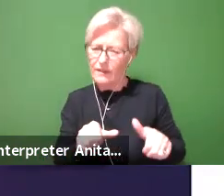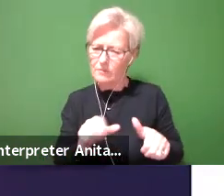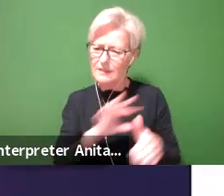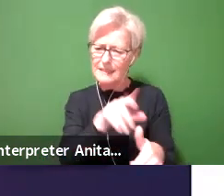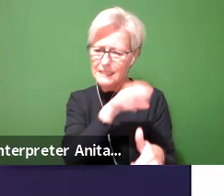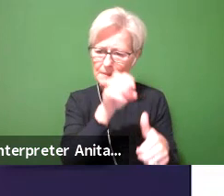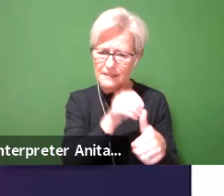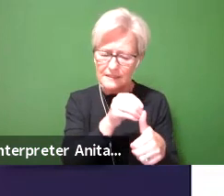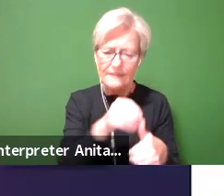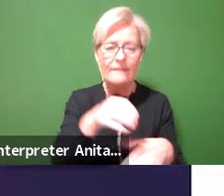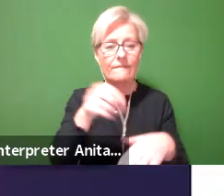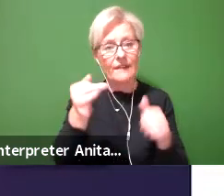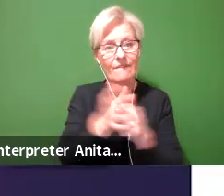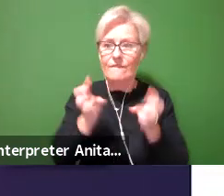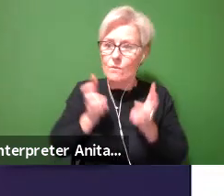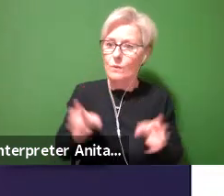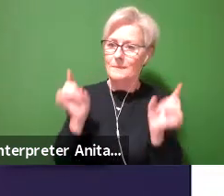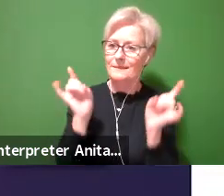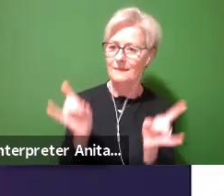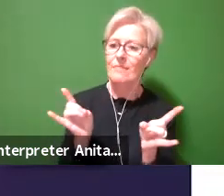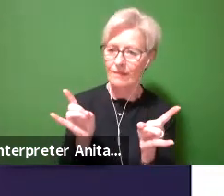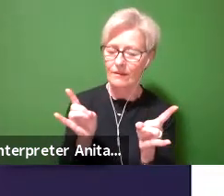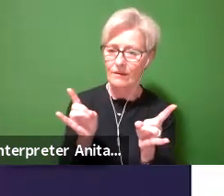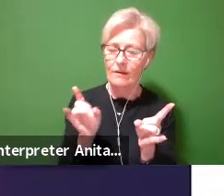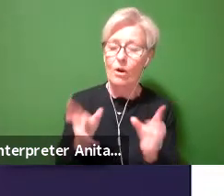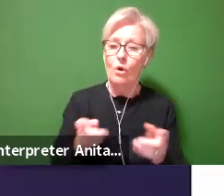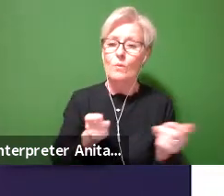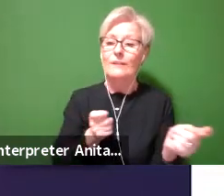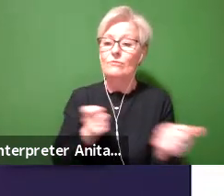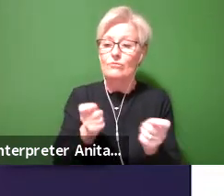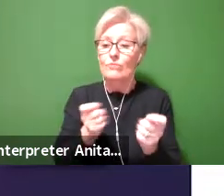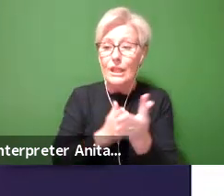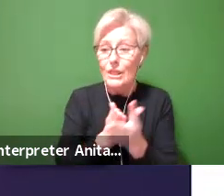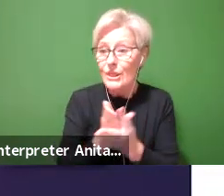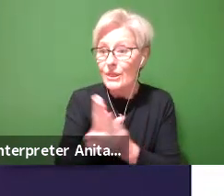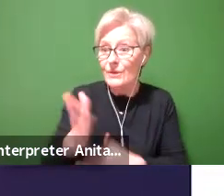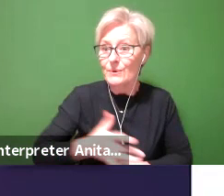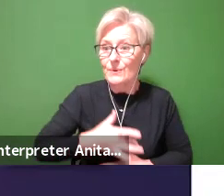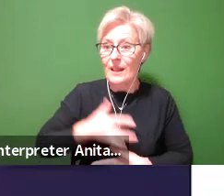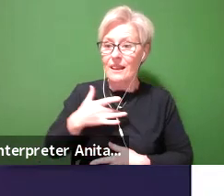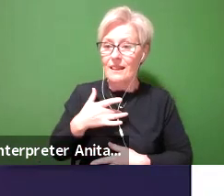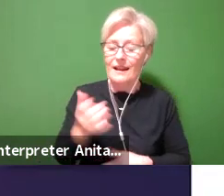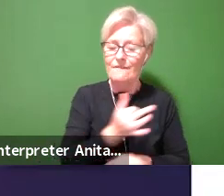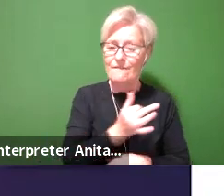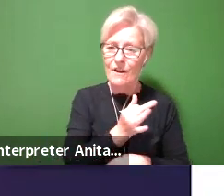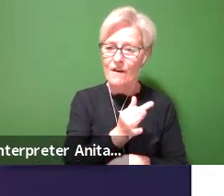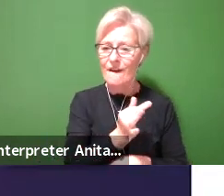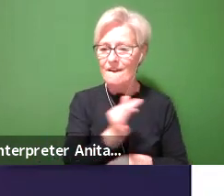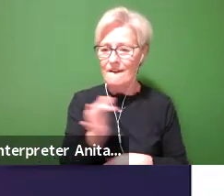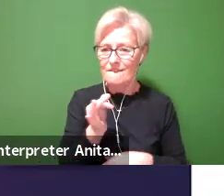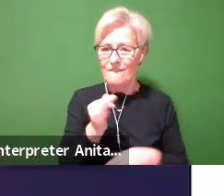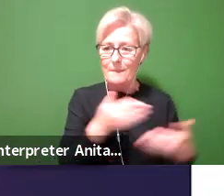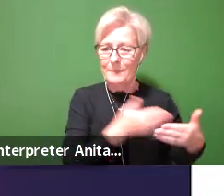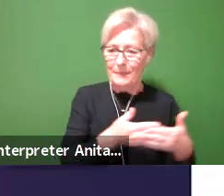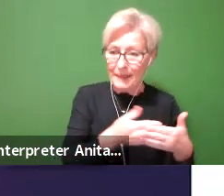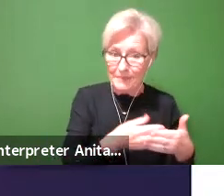and gynecology. We treat women throughout the lifespan, from antenatal to postnatal, right through to our elderly patients